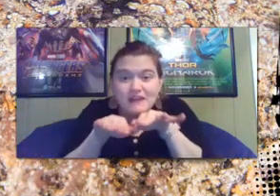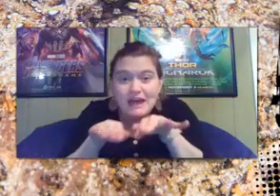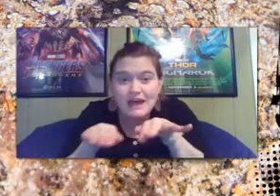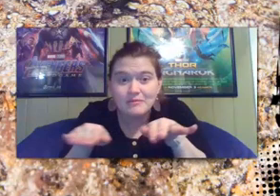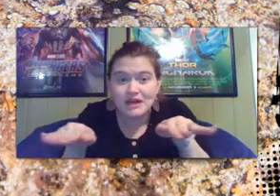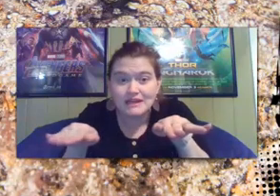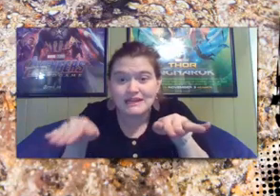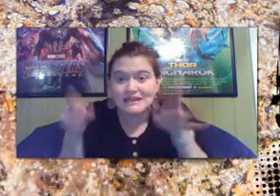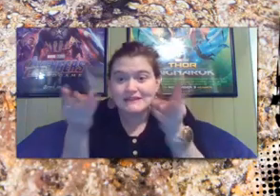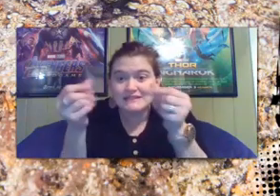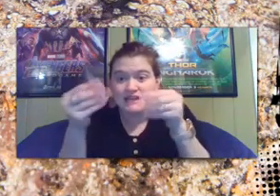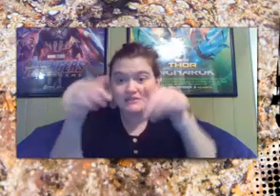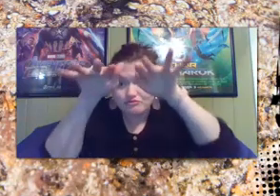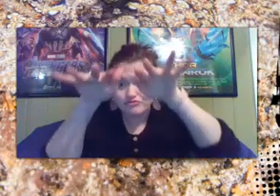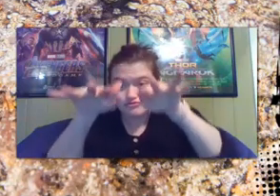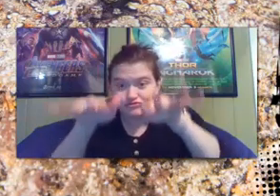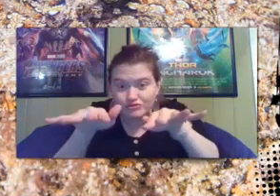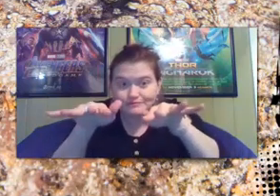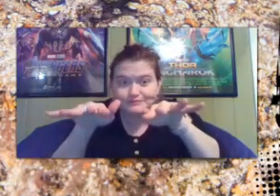its flat body in the sand.